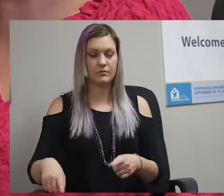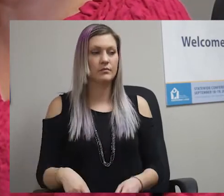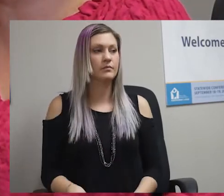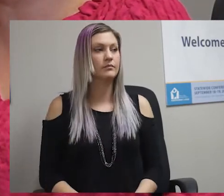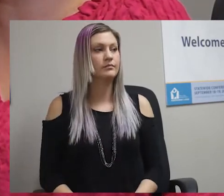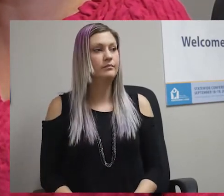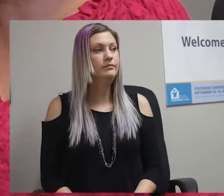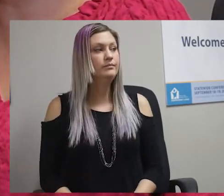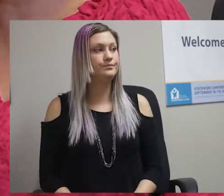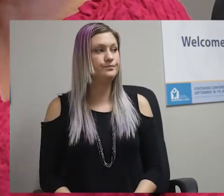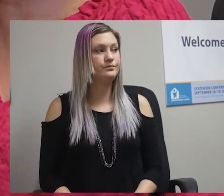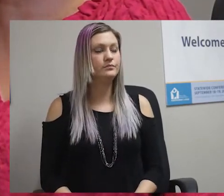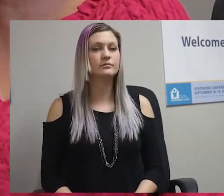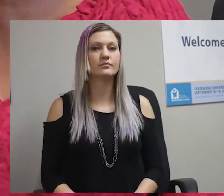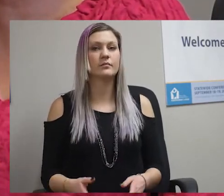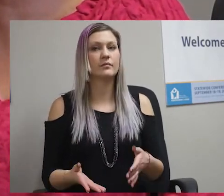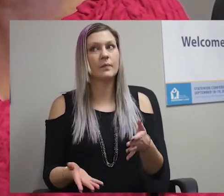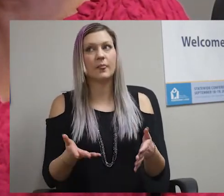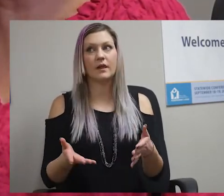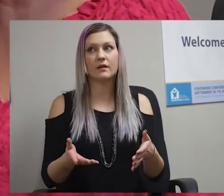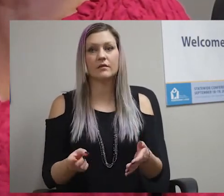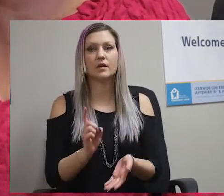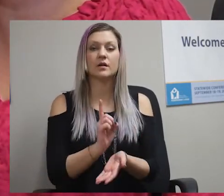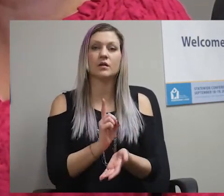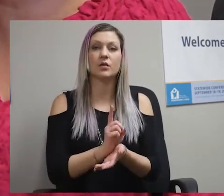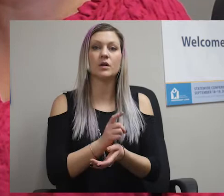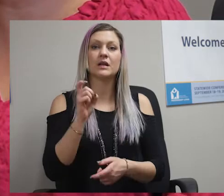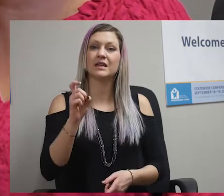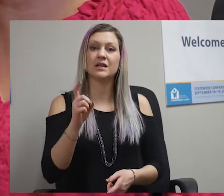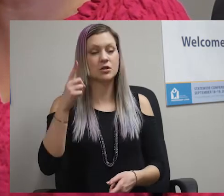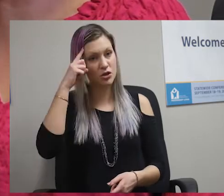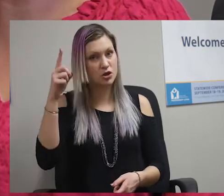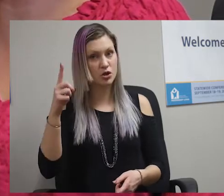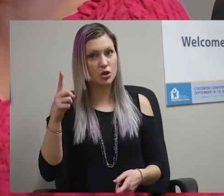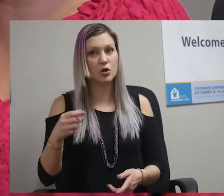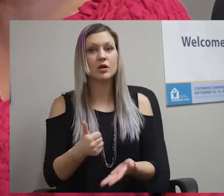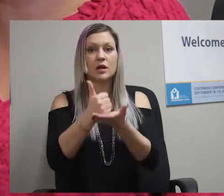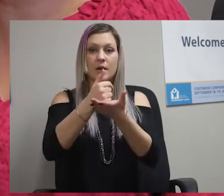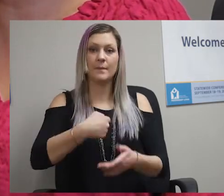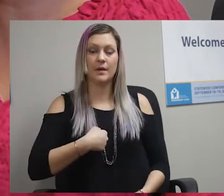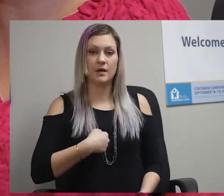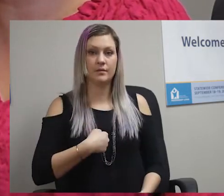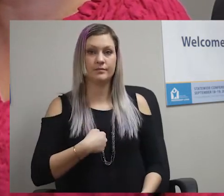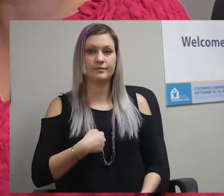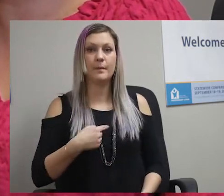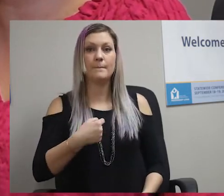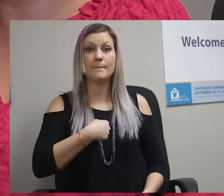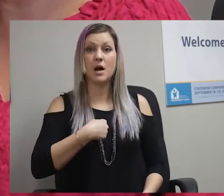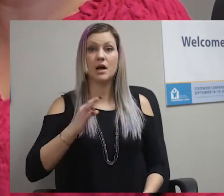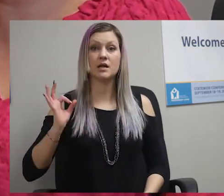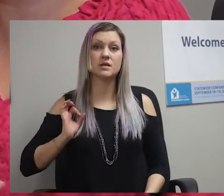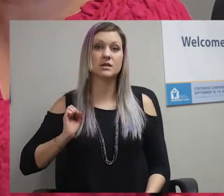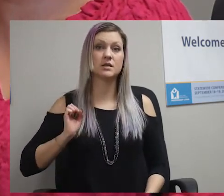professional or an emergency medical technician might need to know if they were to come to my house. My personal assistant staff who work for